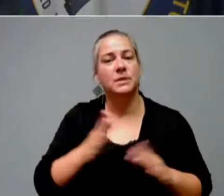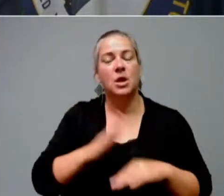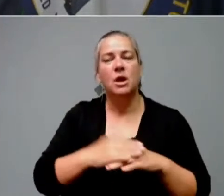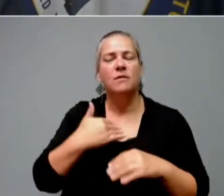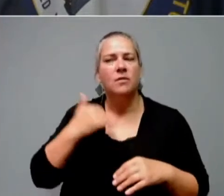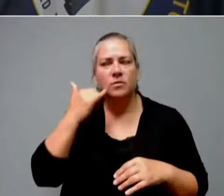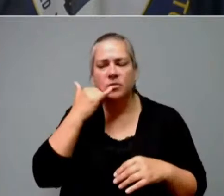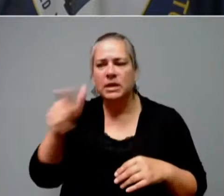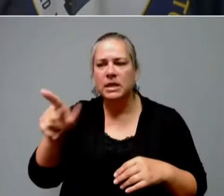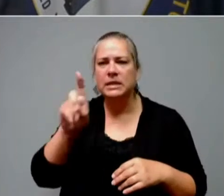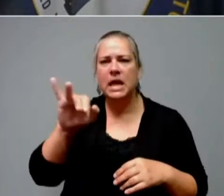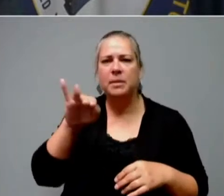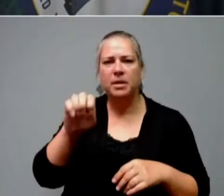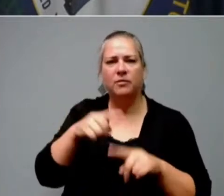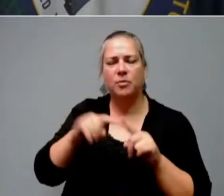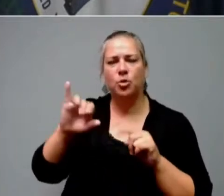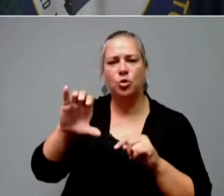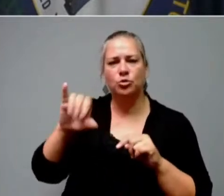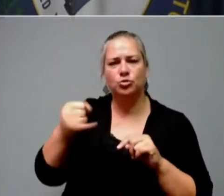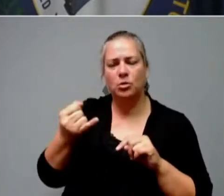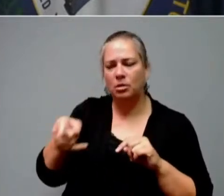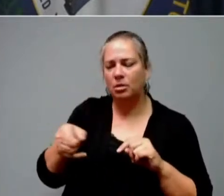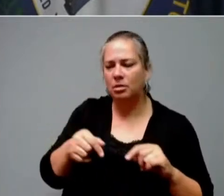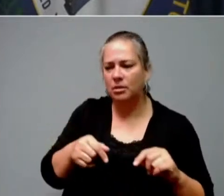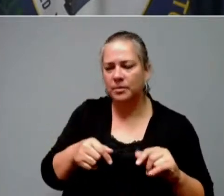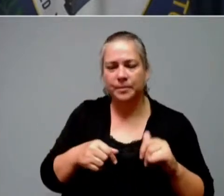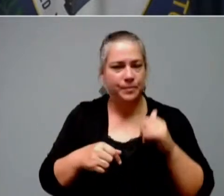Debbie Yetter from the Courier-Journal.